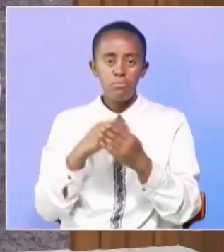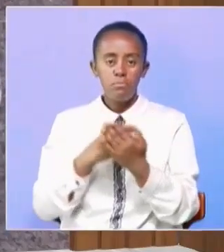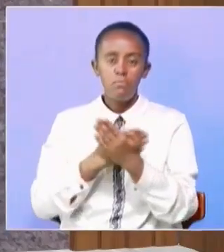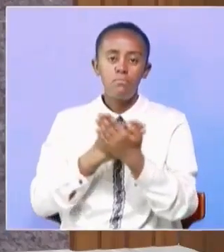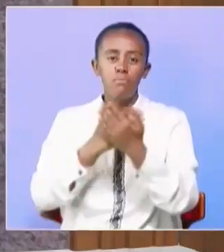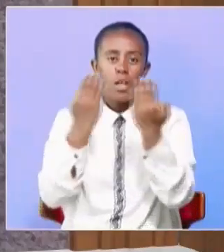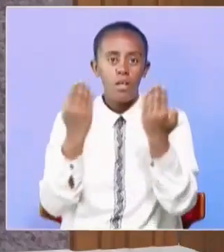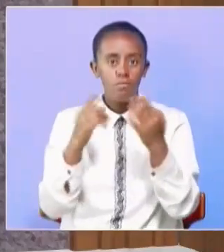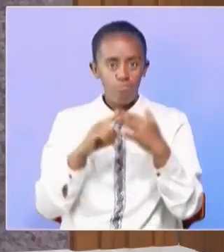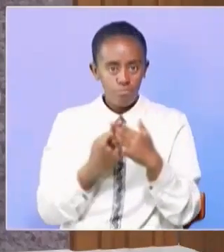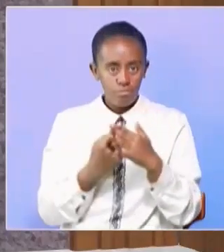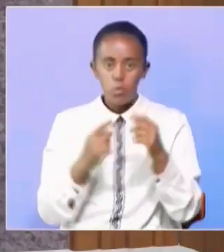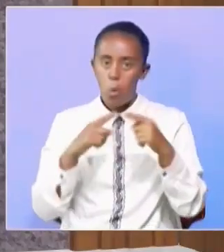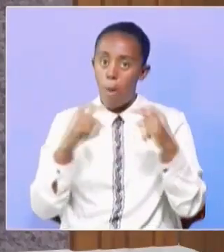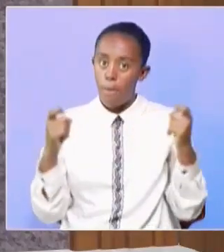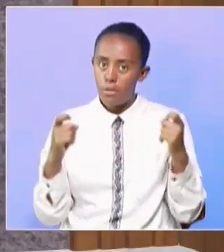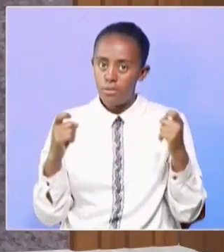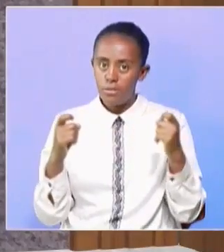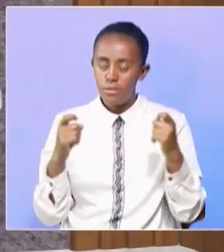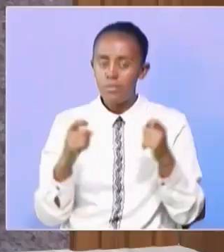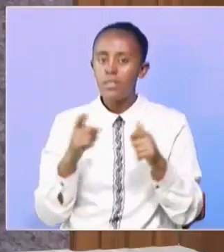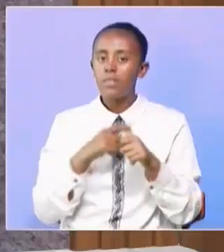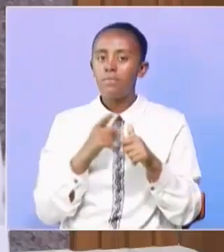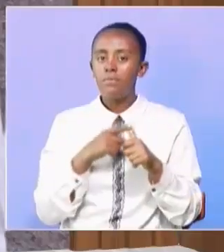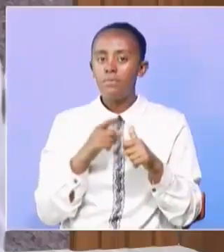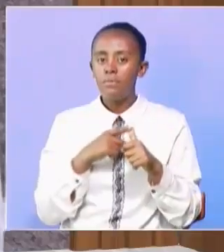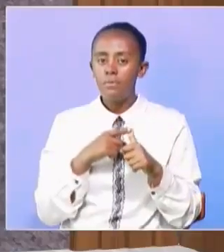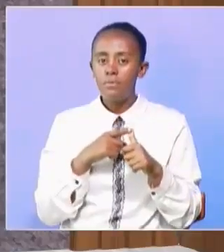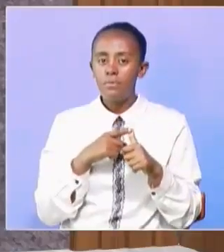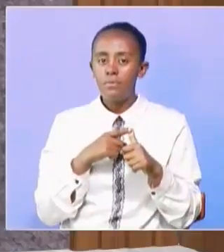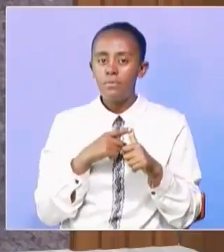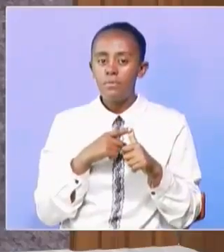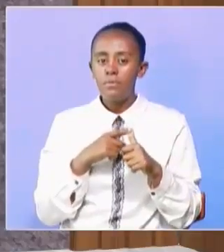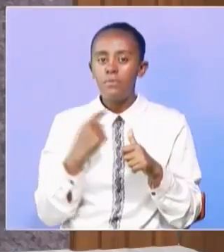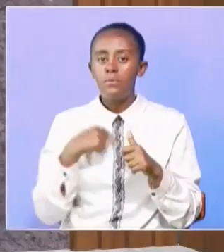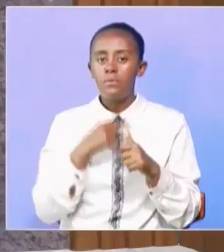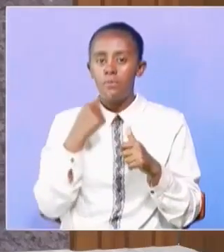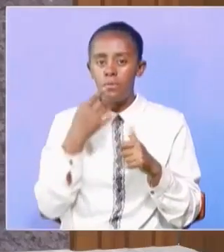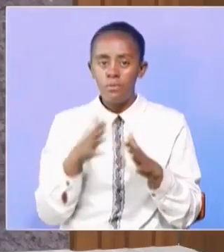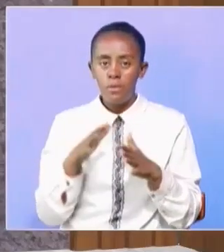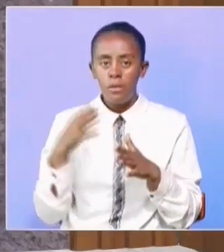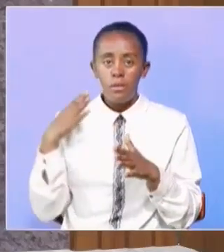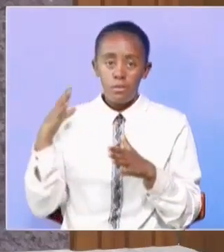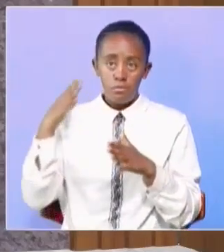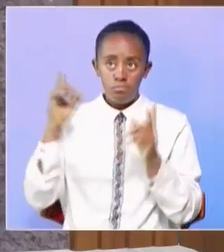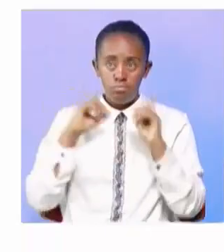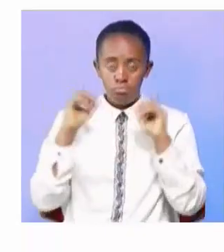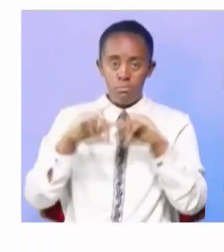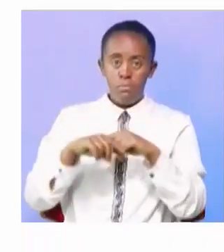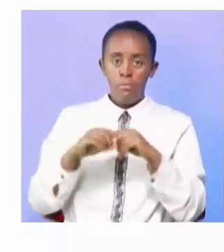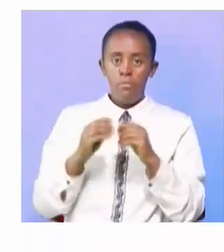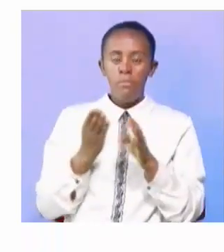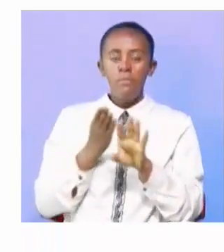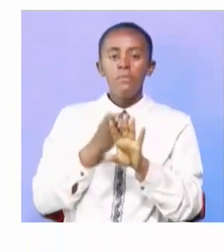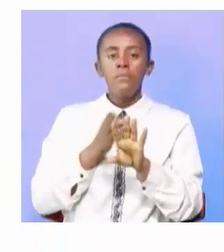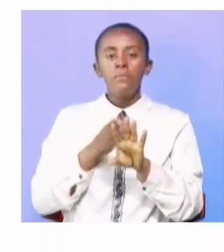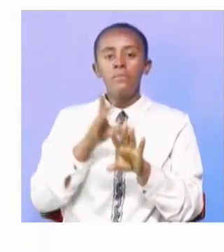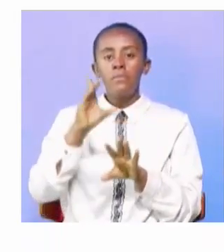starting. So the opposite of each other. So the first one, if you remember what we said, the hikers got lost at